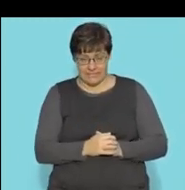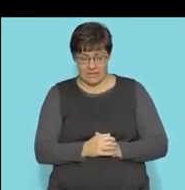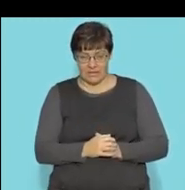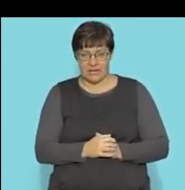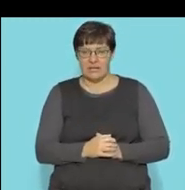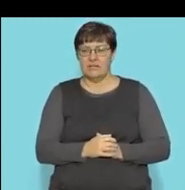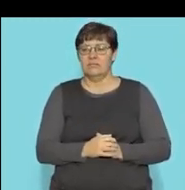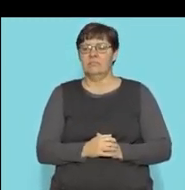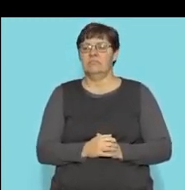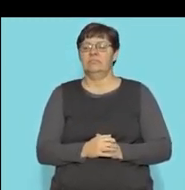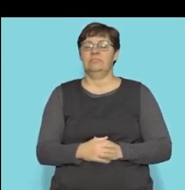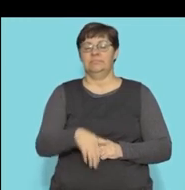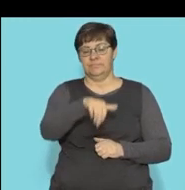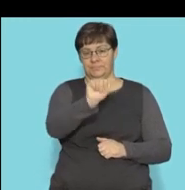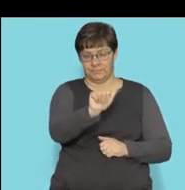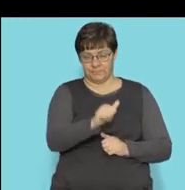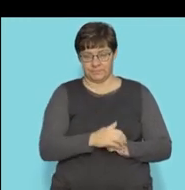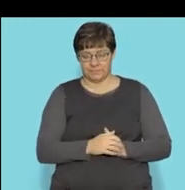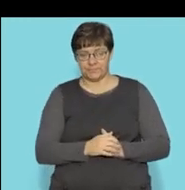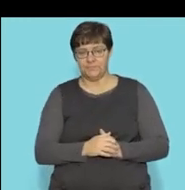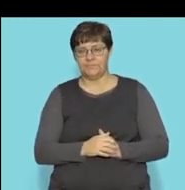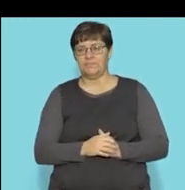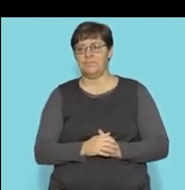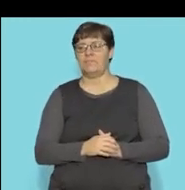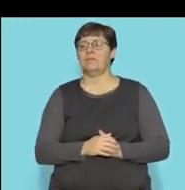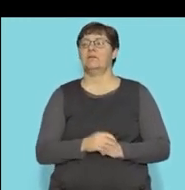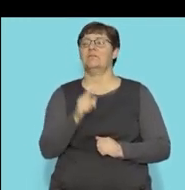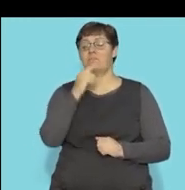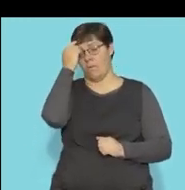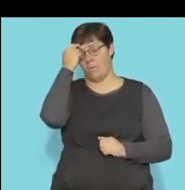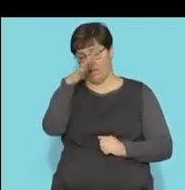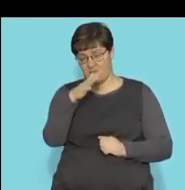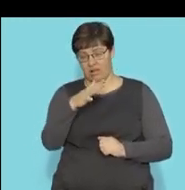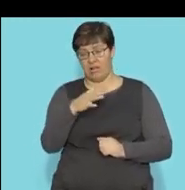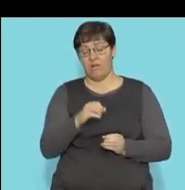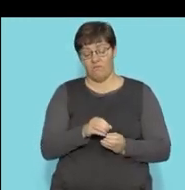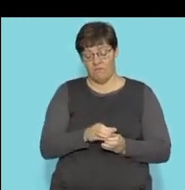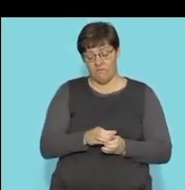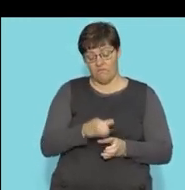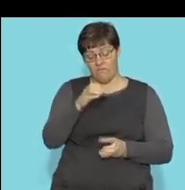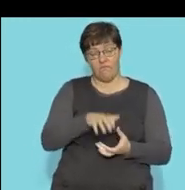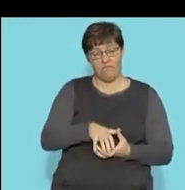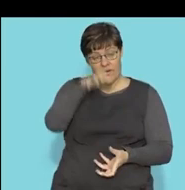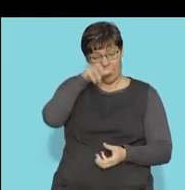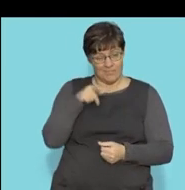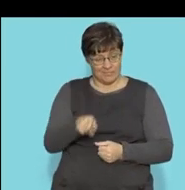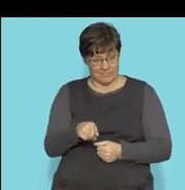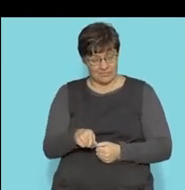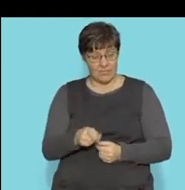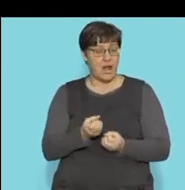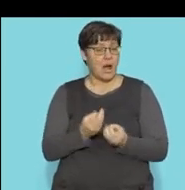Cool. Let's go on to A. So we know that the volume of this particular